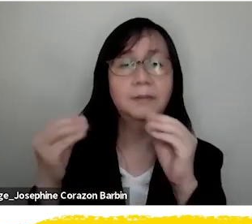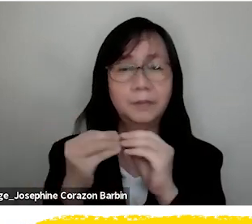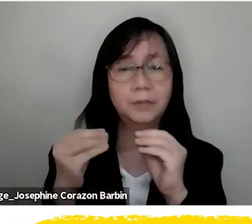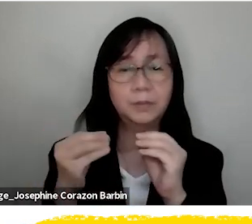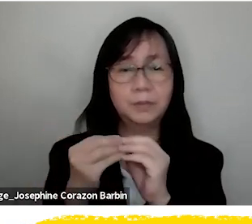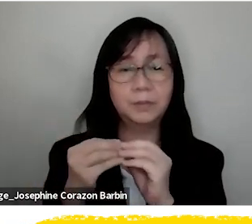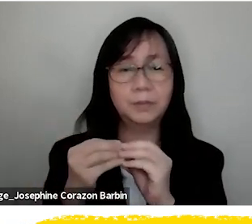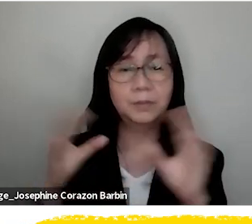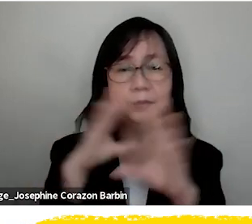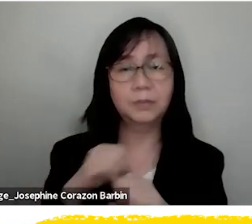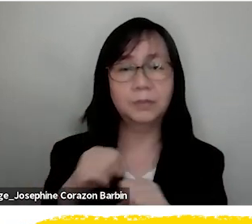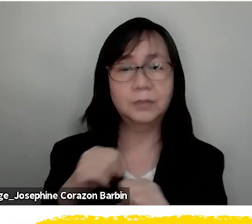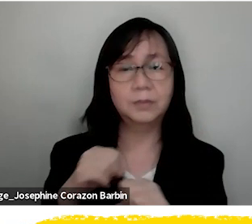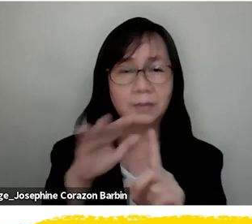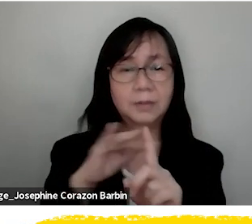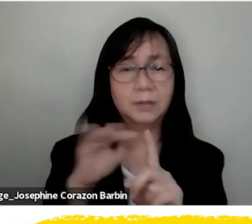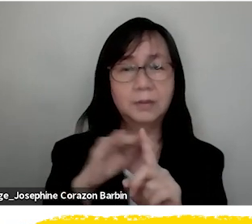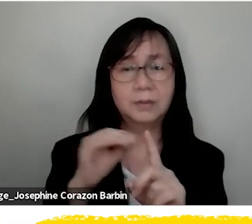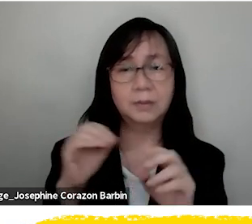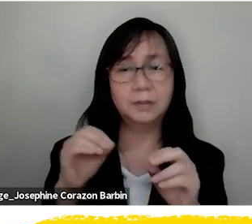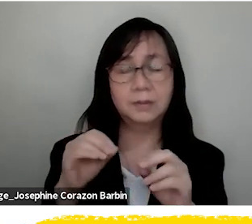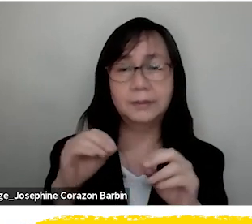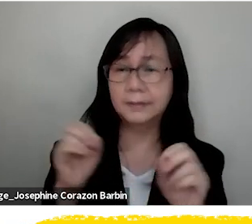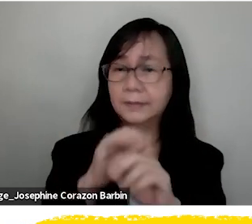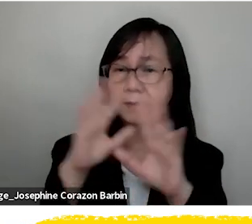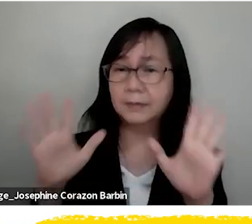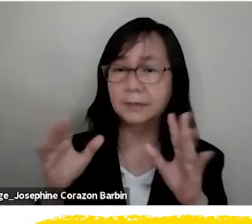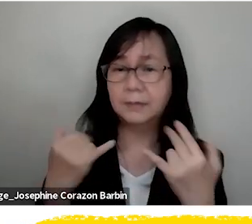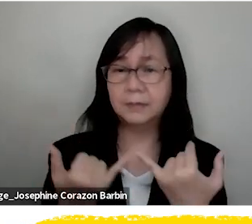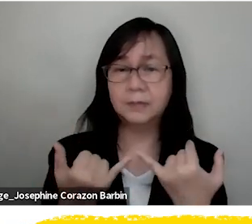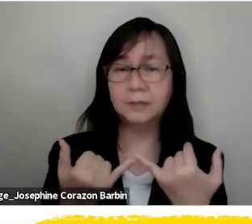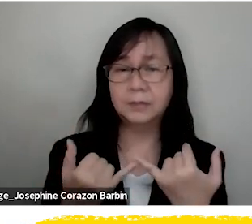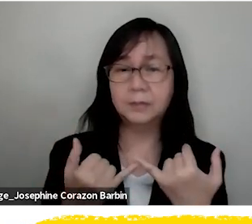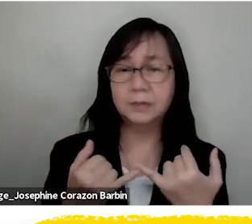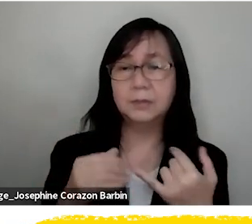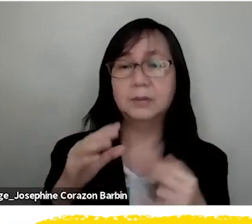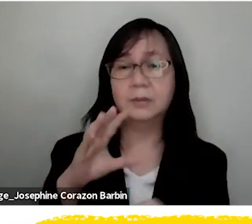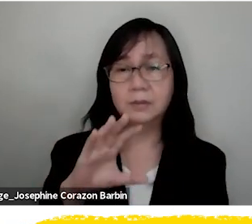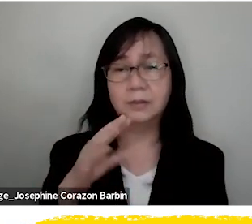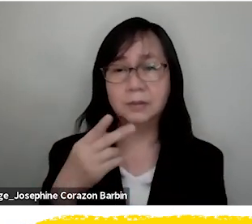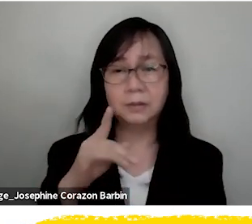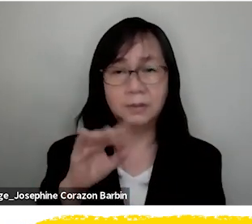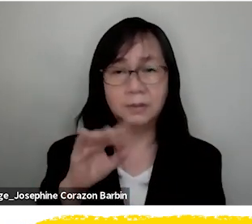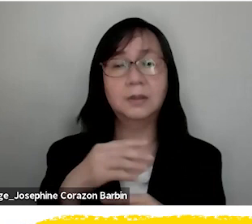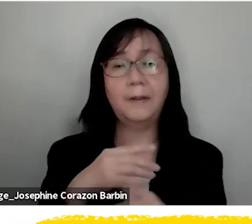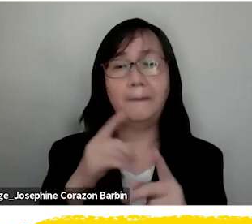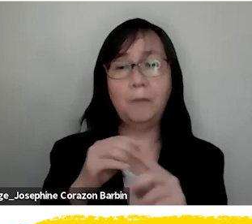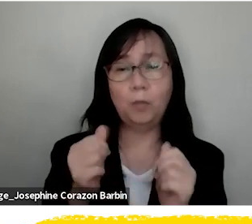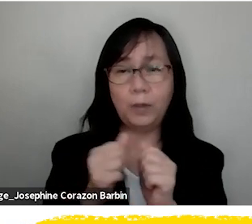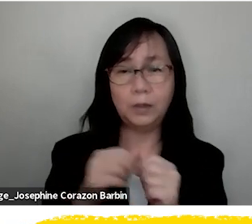concluding observations, explicitly mentioning child human rights defenders, both with the committee, but also with